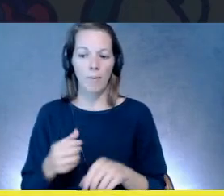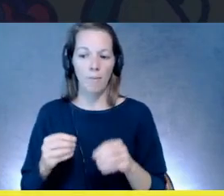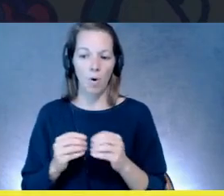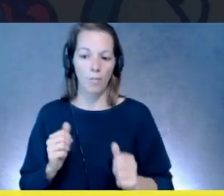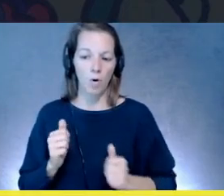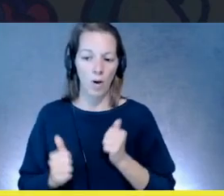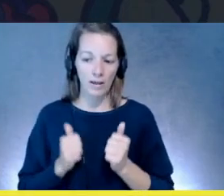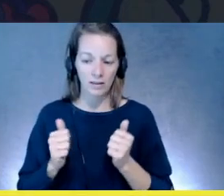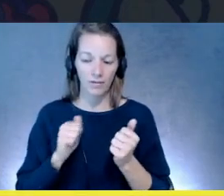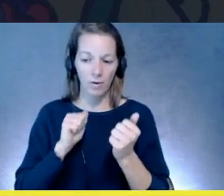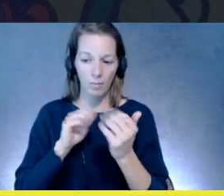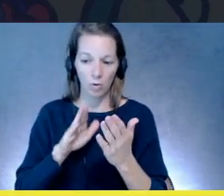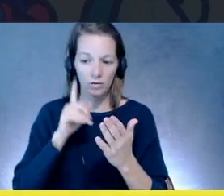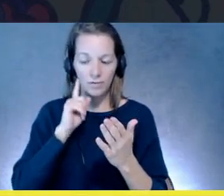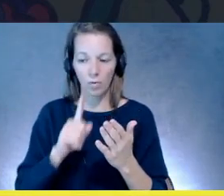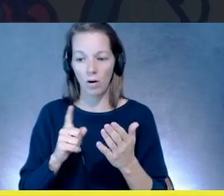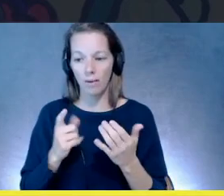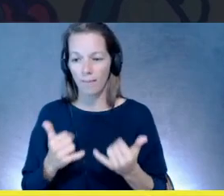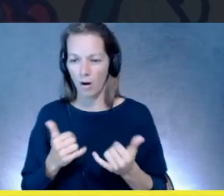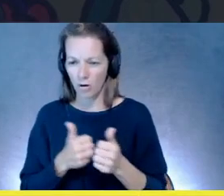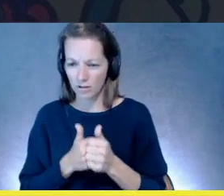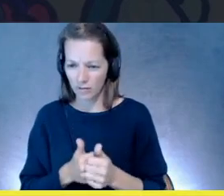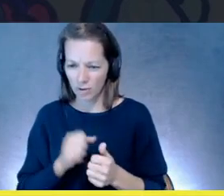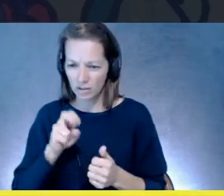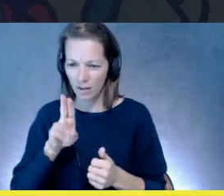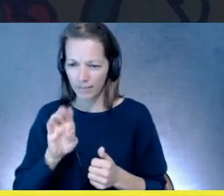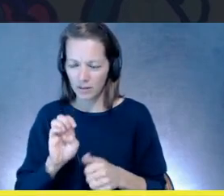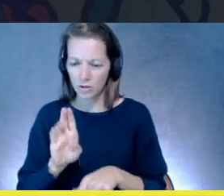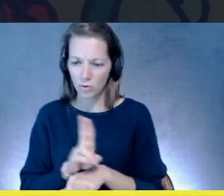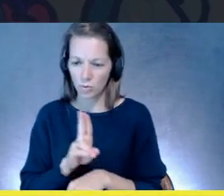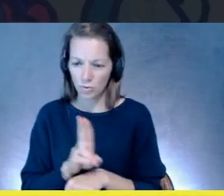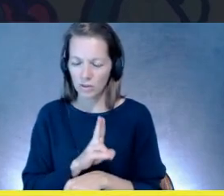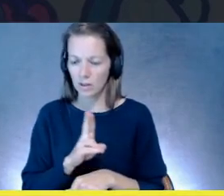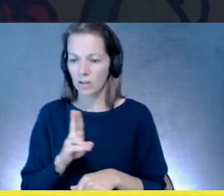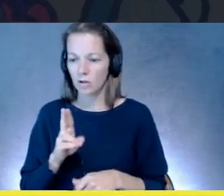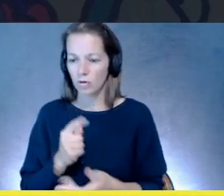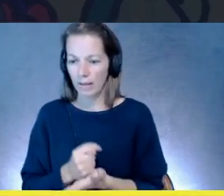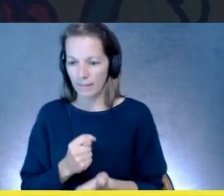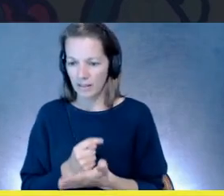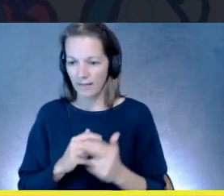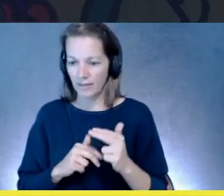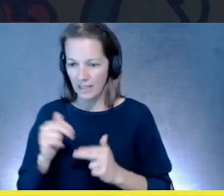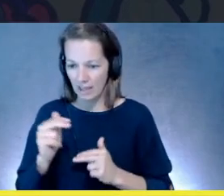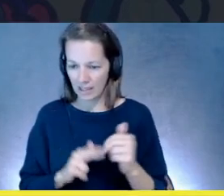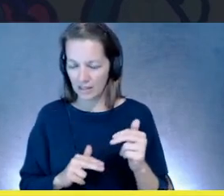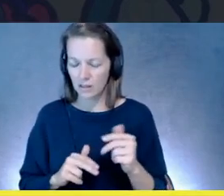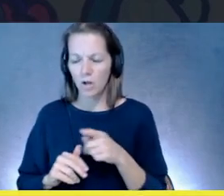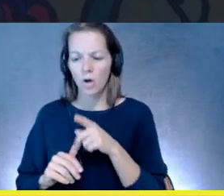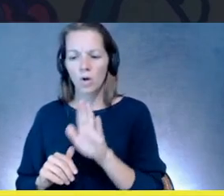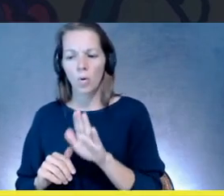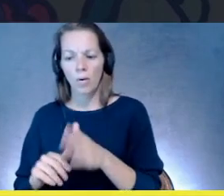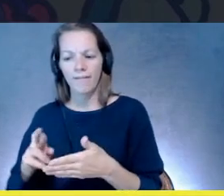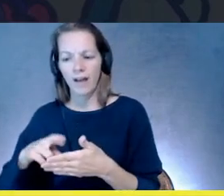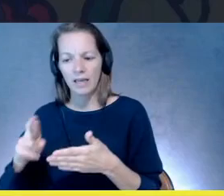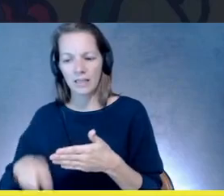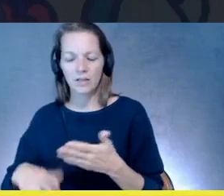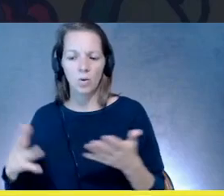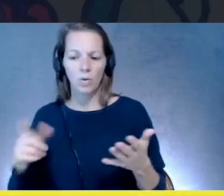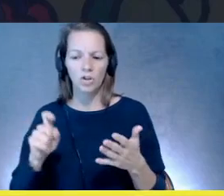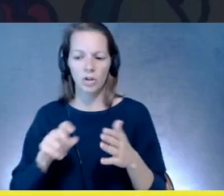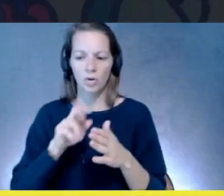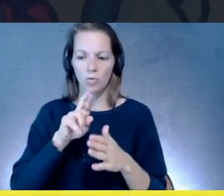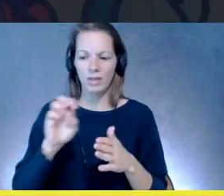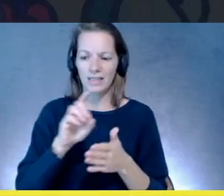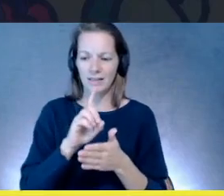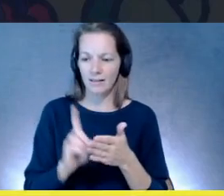monitoring compliance of mental health and substance use treatment facilities. Given your findings, what should changes in a redesign and a more